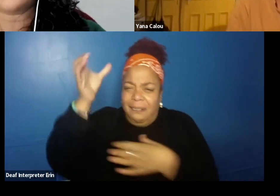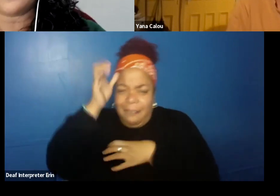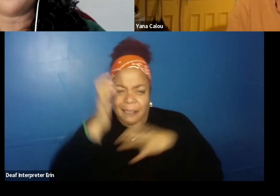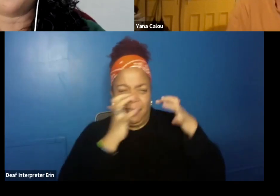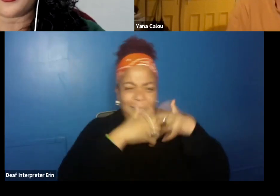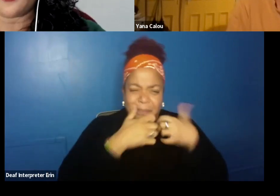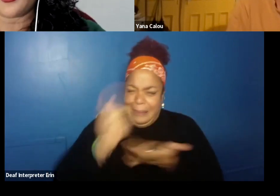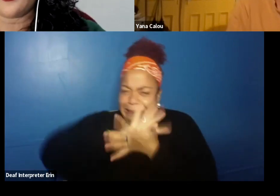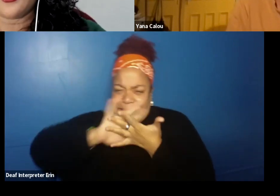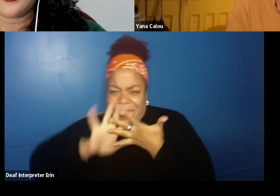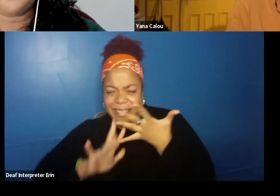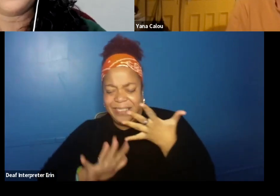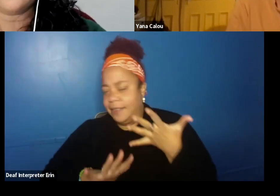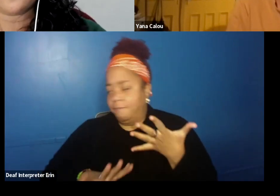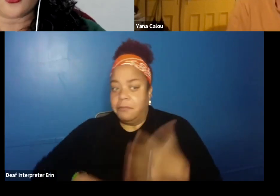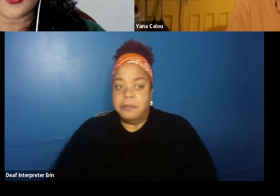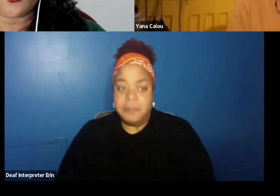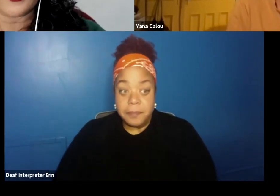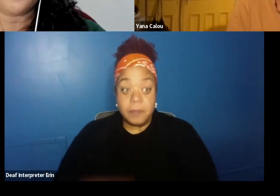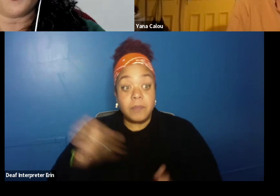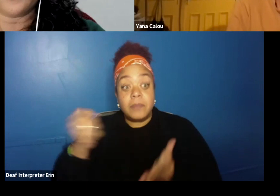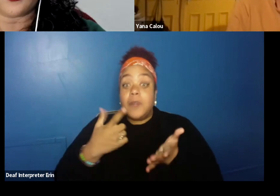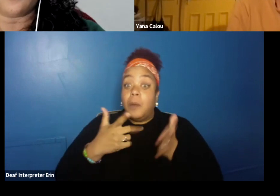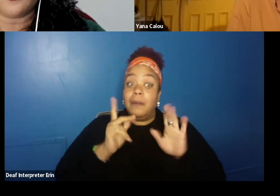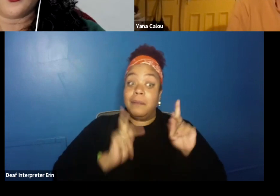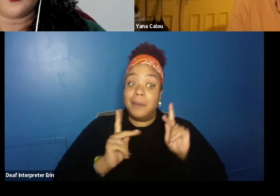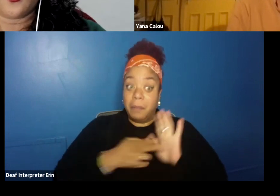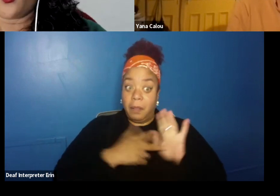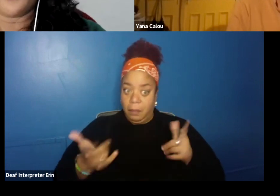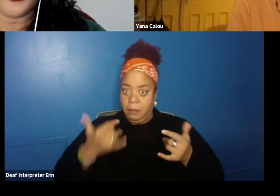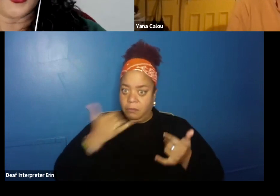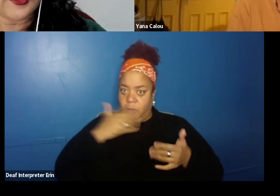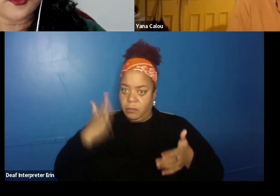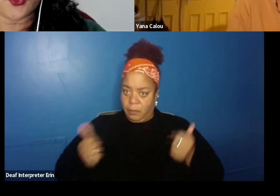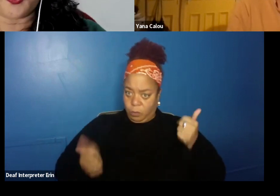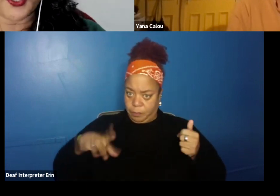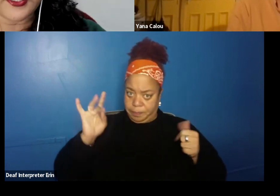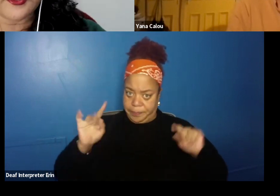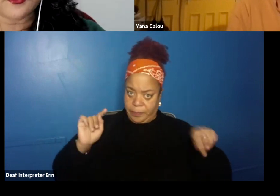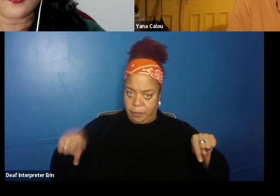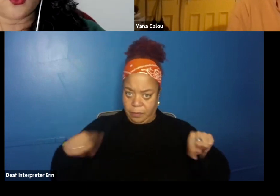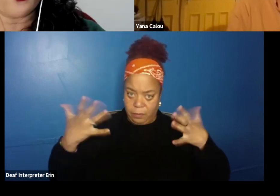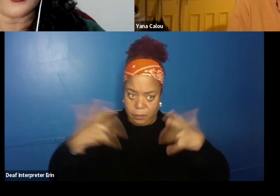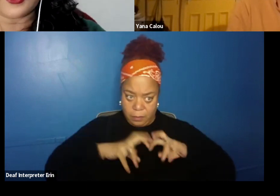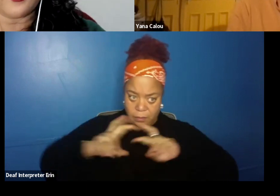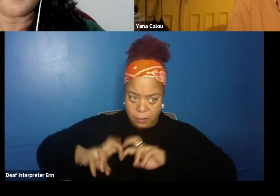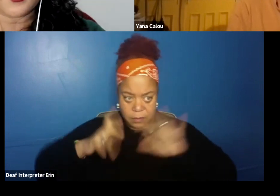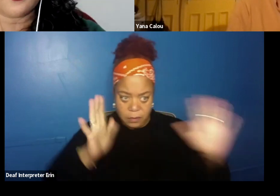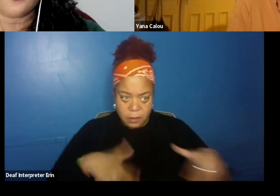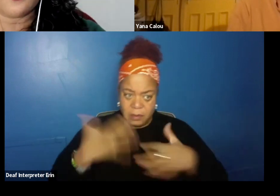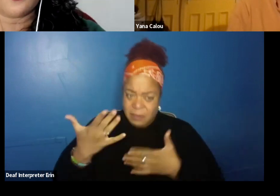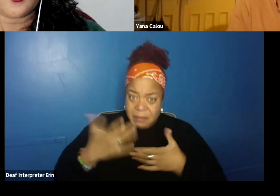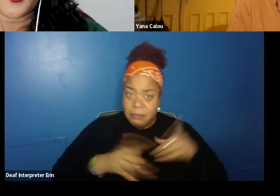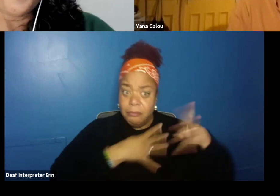wrong side of the binary can be discarded or disposed of, whether in jails or prisons or